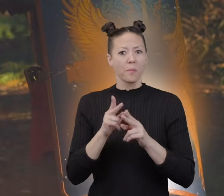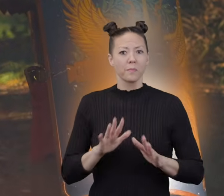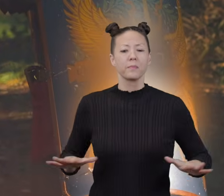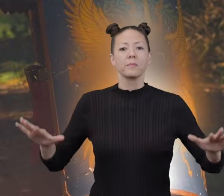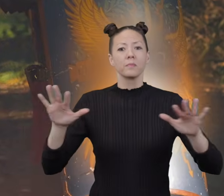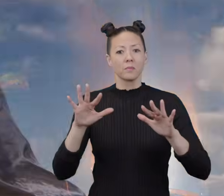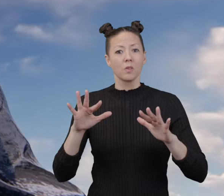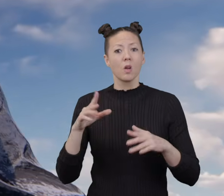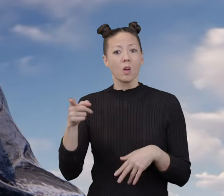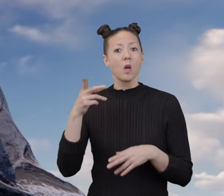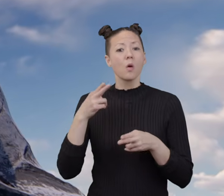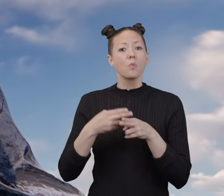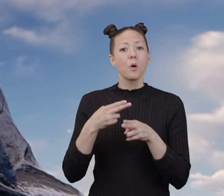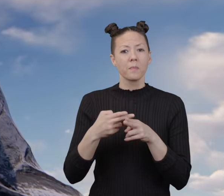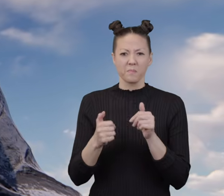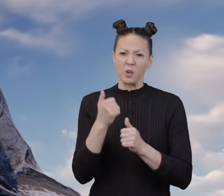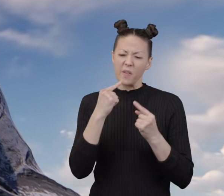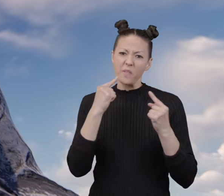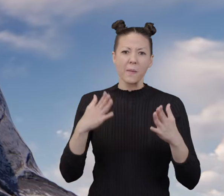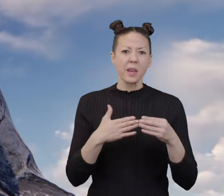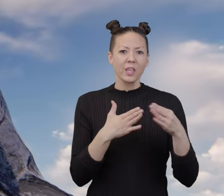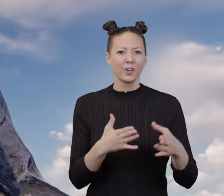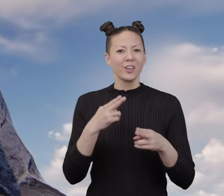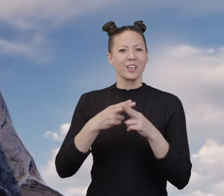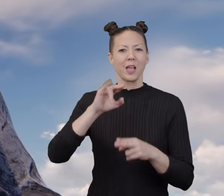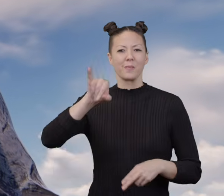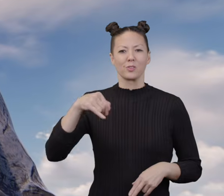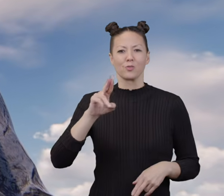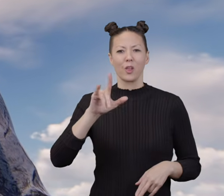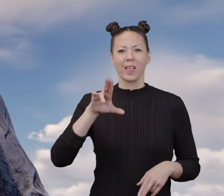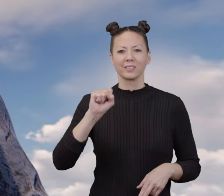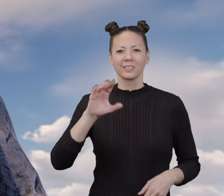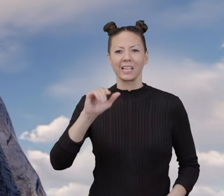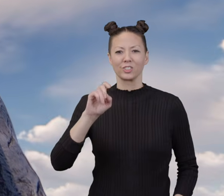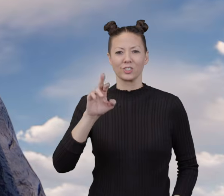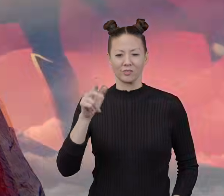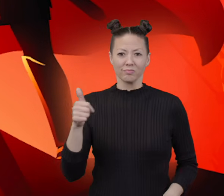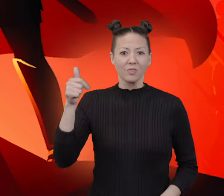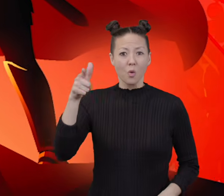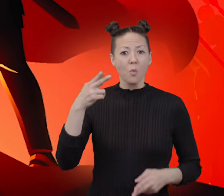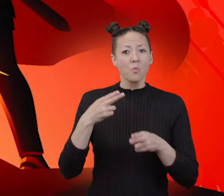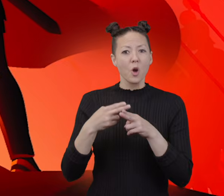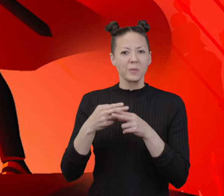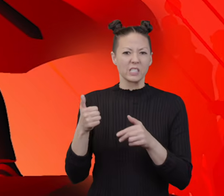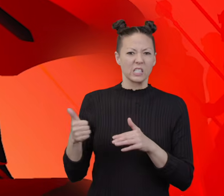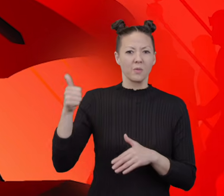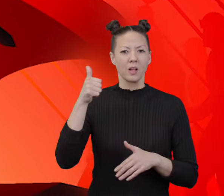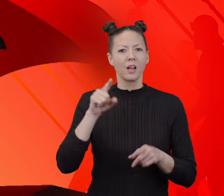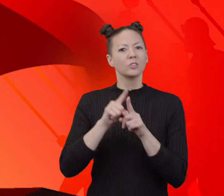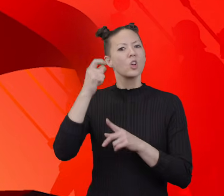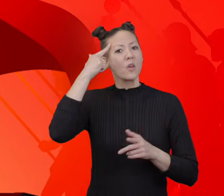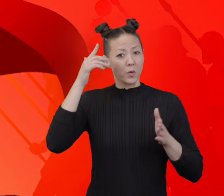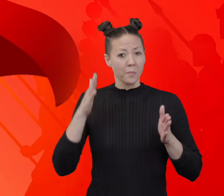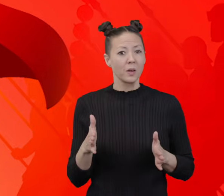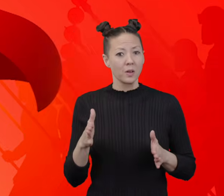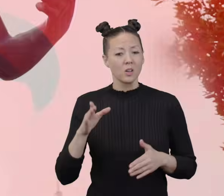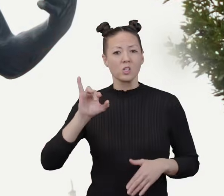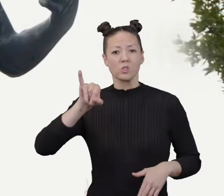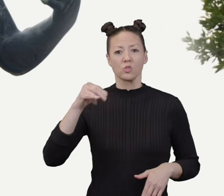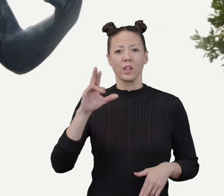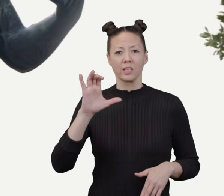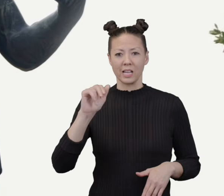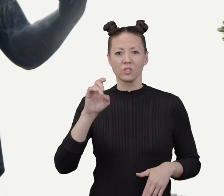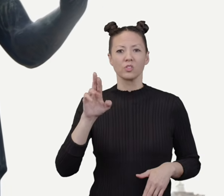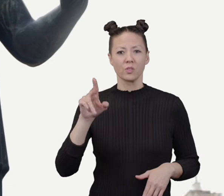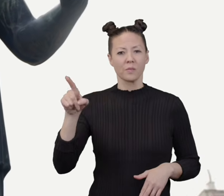out. One of Rome's most famous leaders was named Julius Caesar. He was a Roman general and a governor.